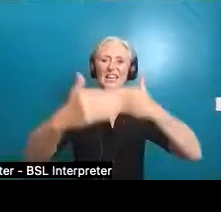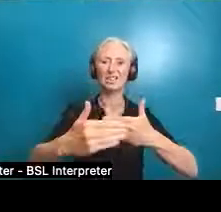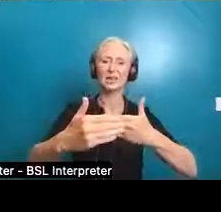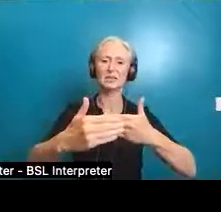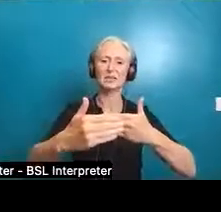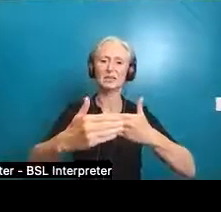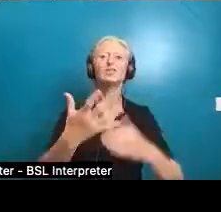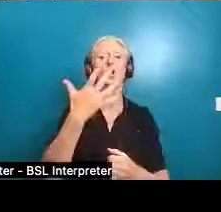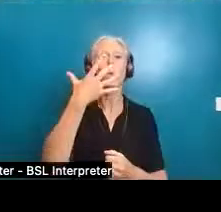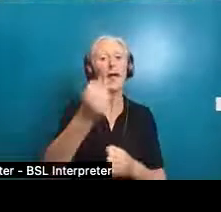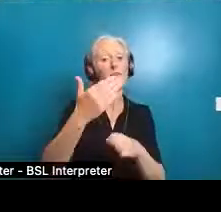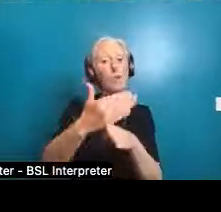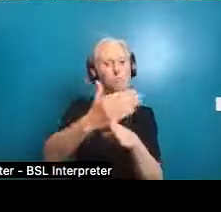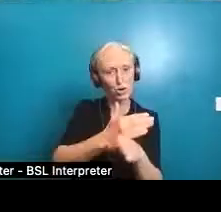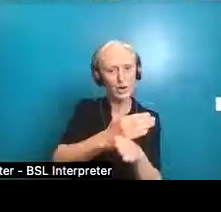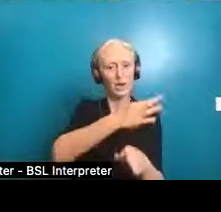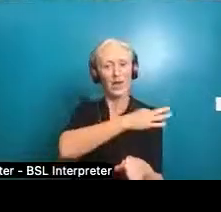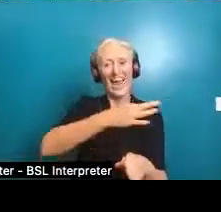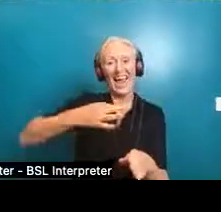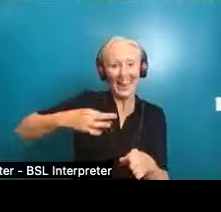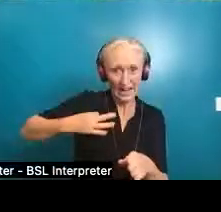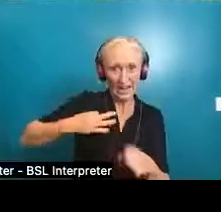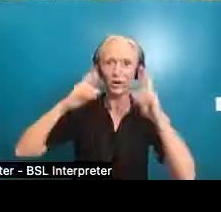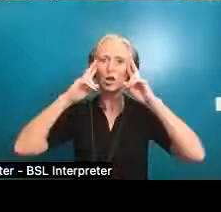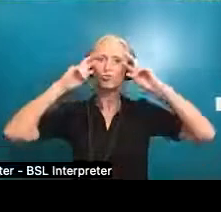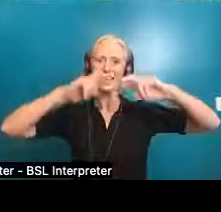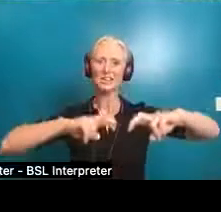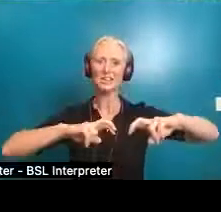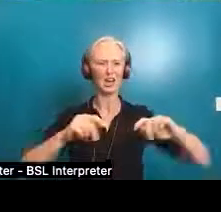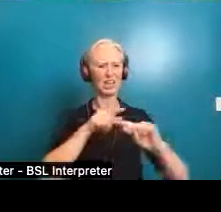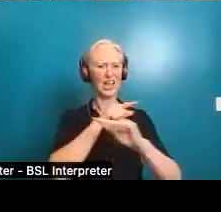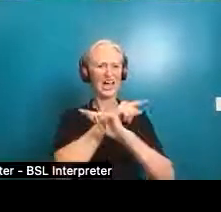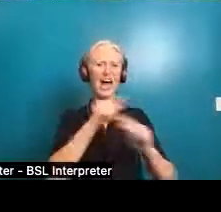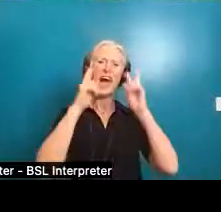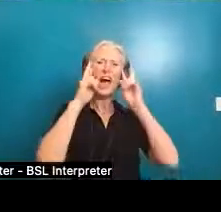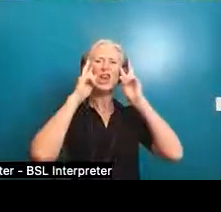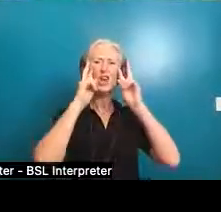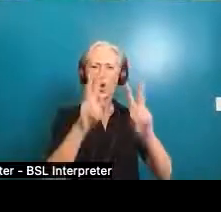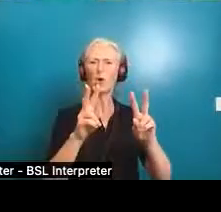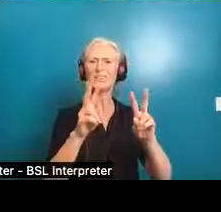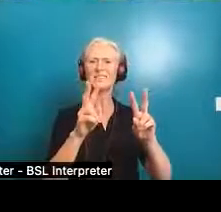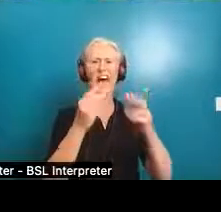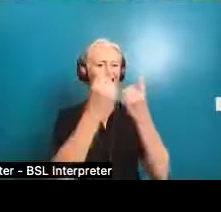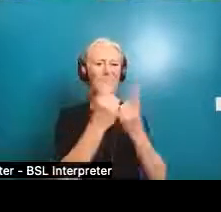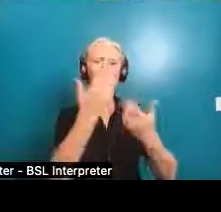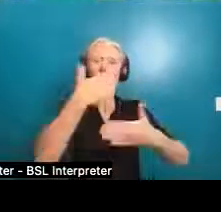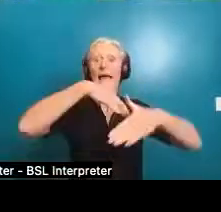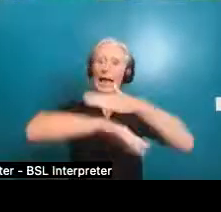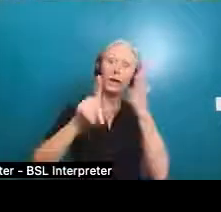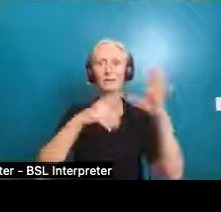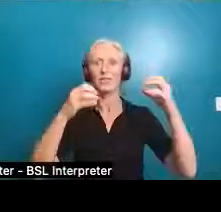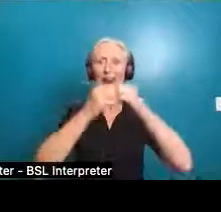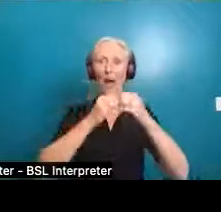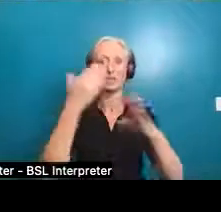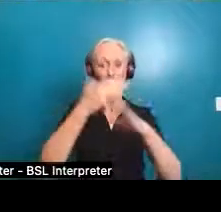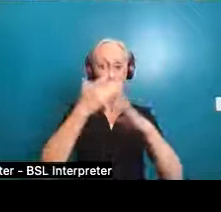call preclinical research that is very much about the bench, the lab science in a laboratory, for example, in